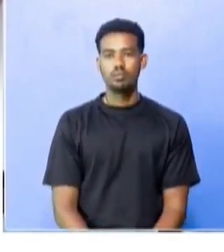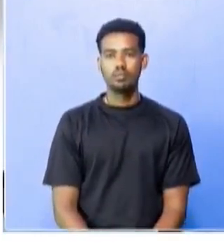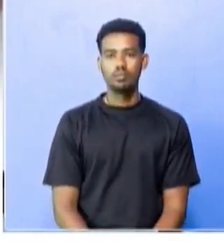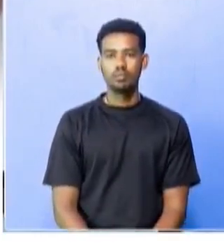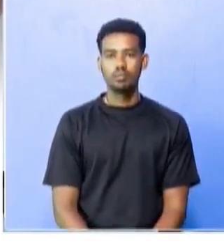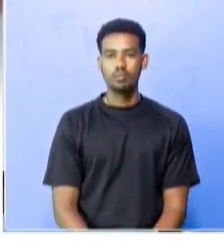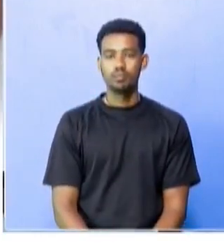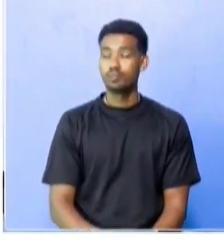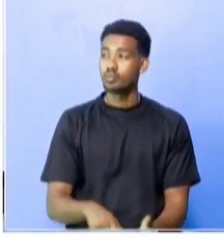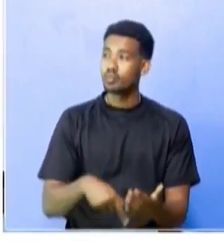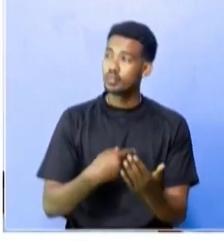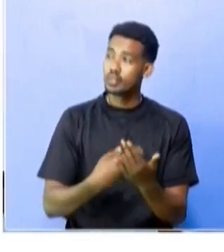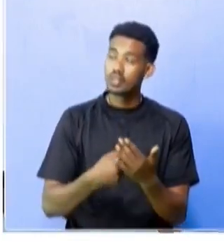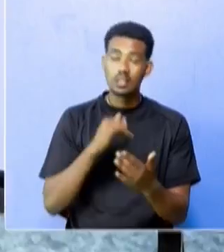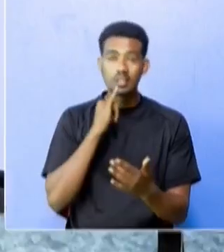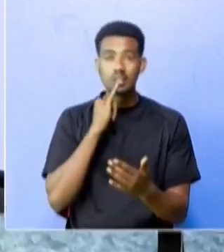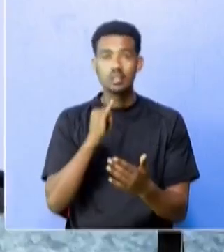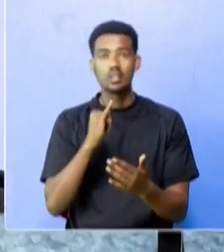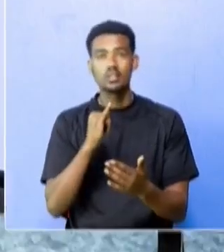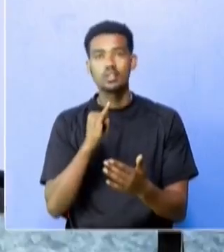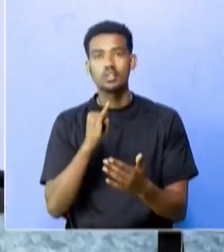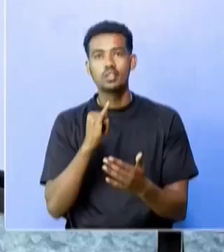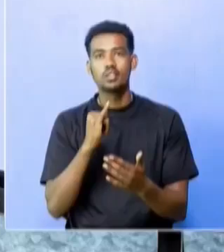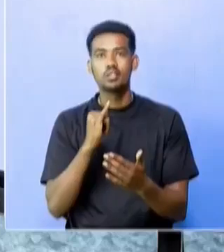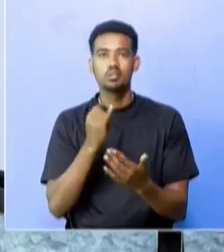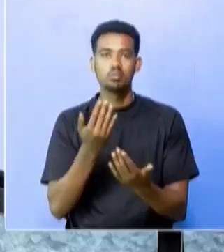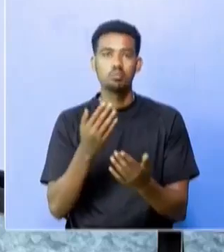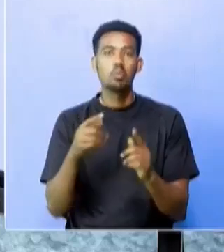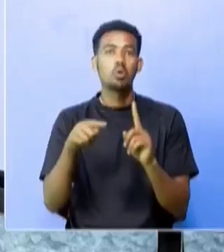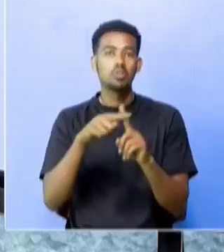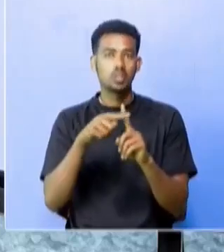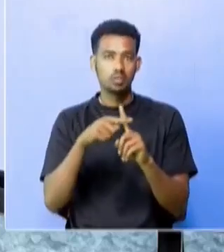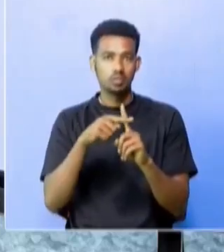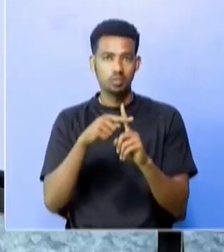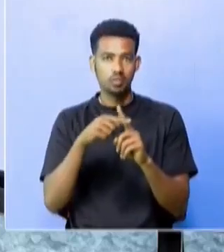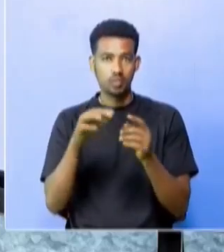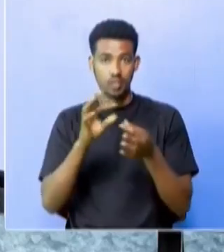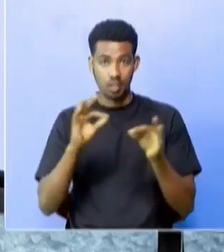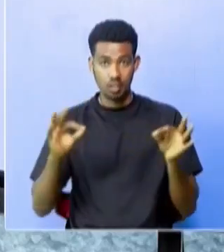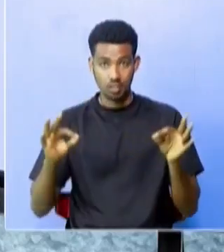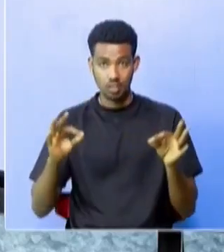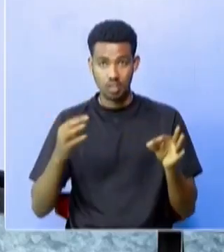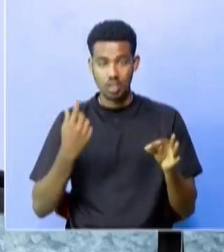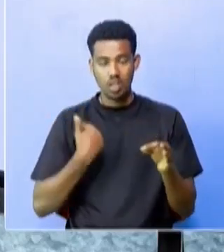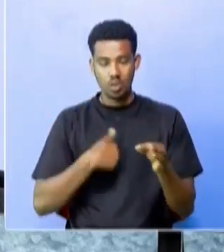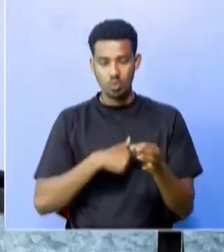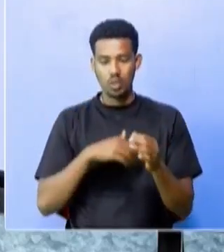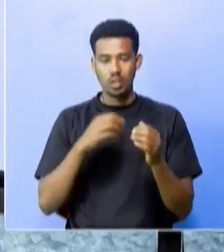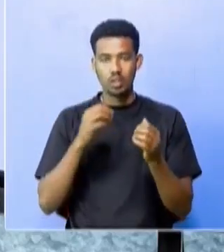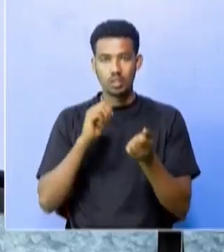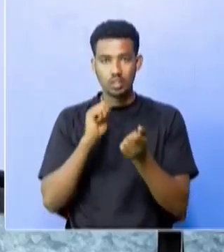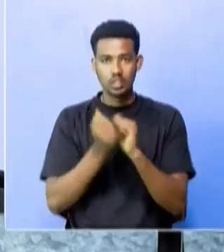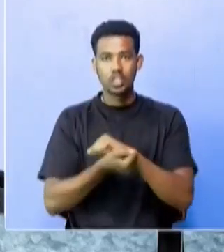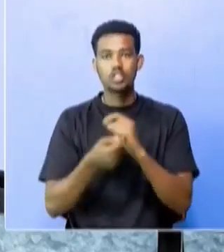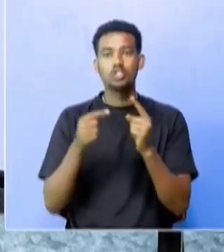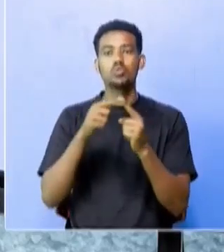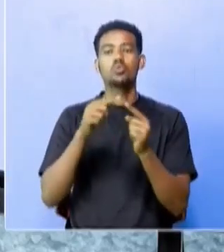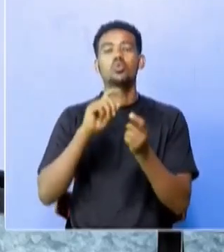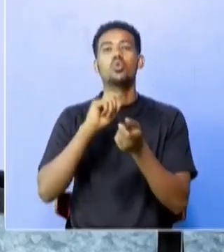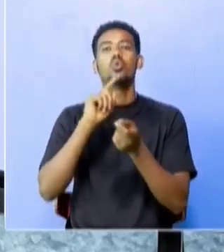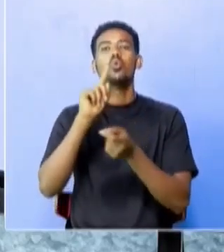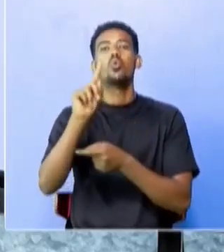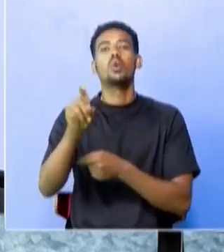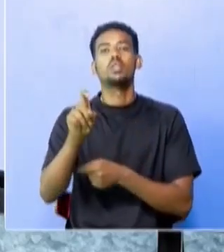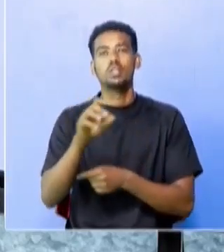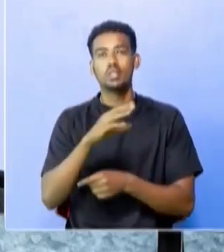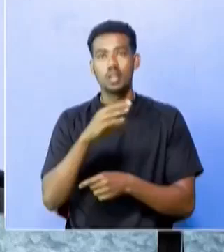So this is affirmative sentence. It's positive sentence. Let us change with question, or we